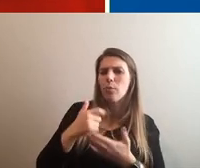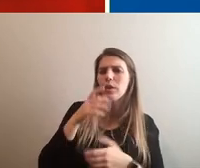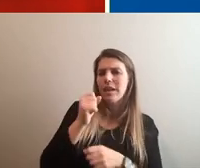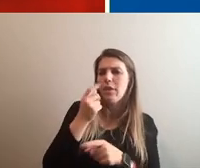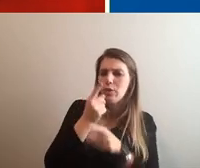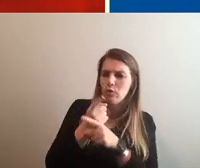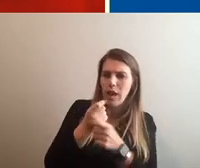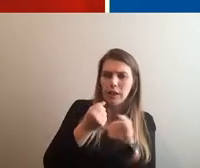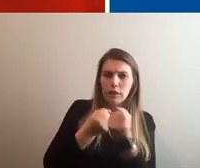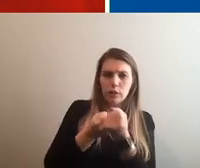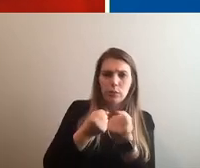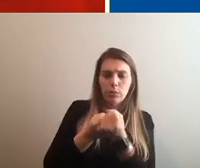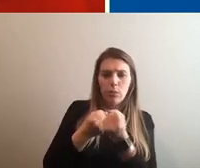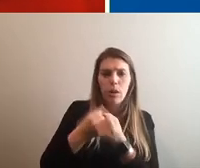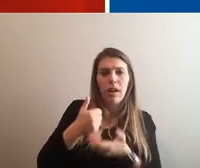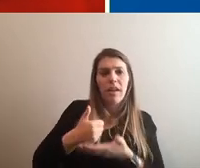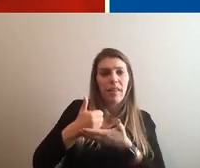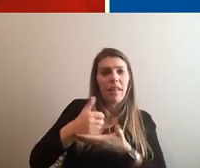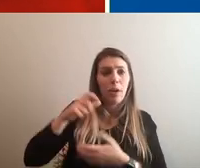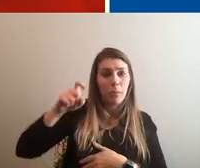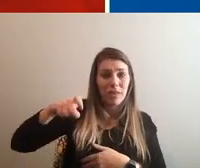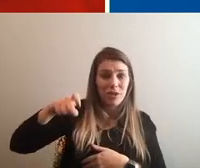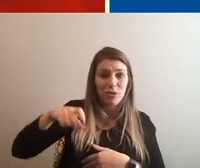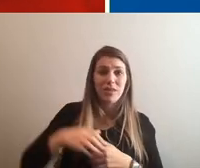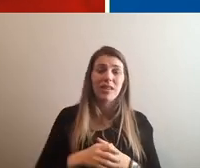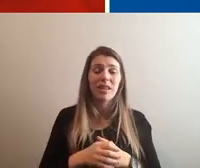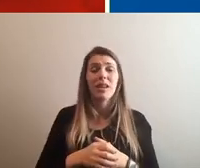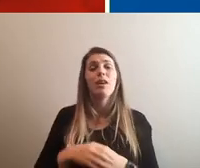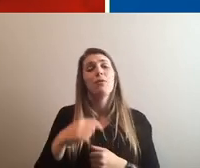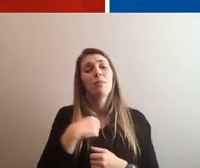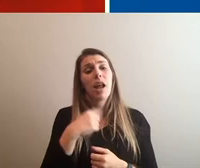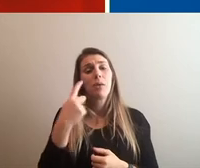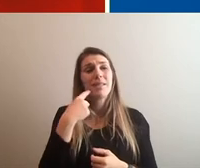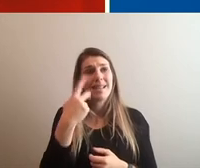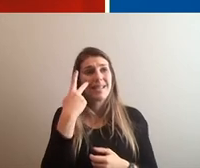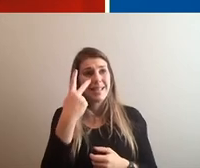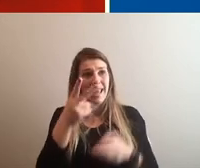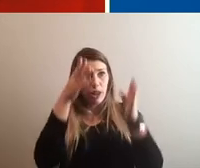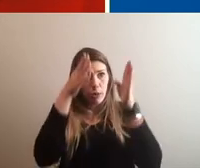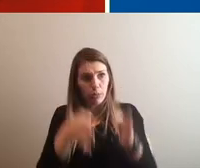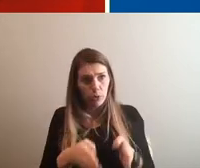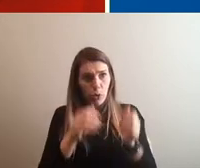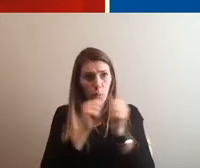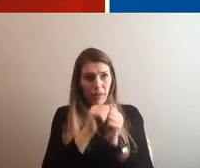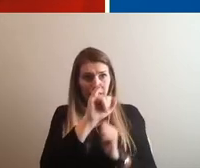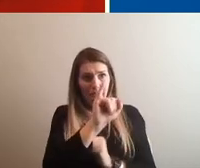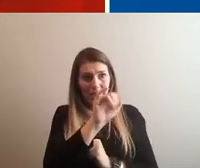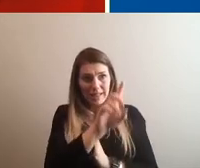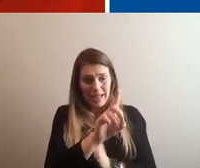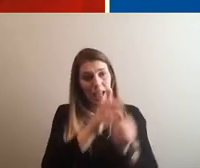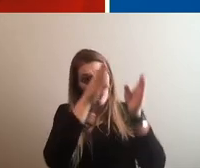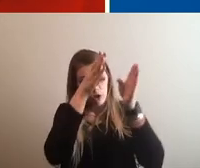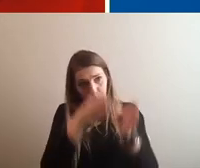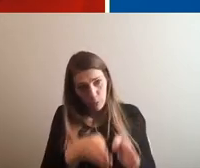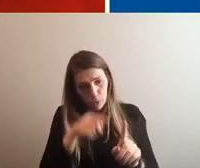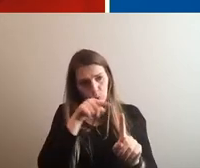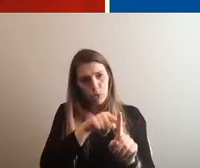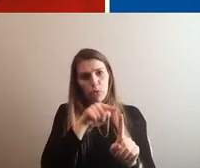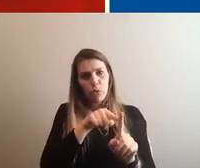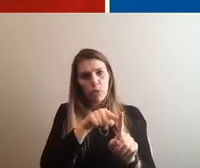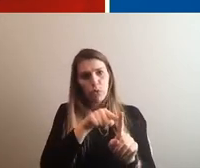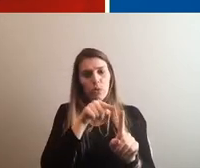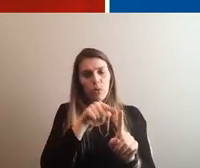supports and the help that you need. But I would say see the person with ID as a person. There's two halves of